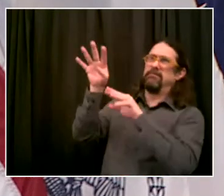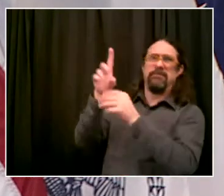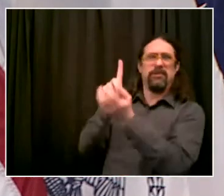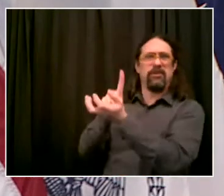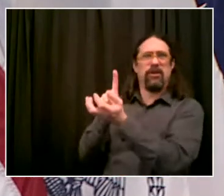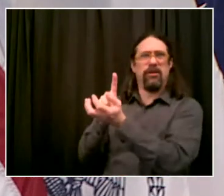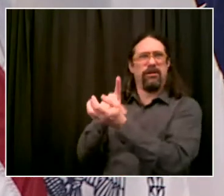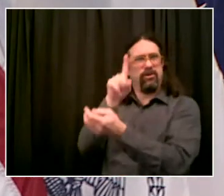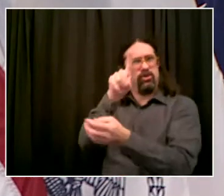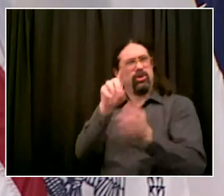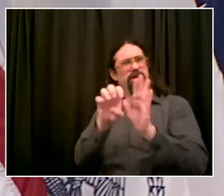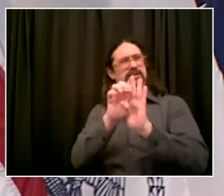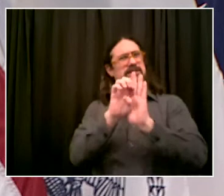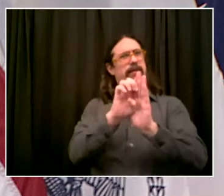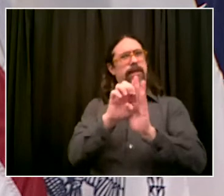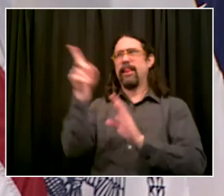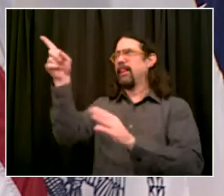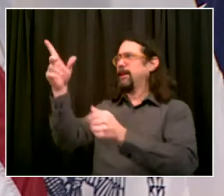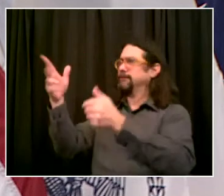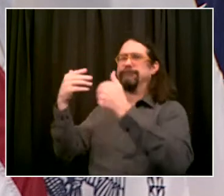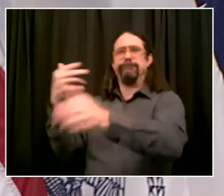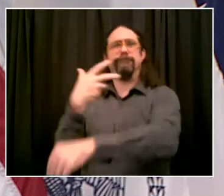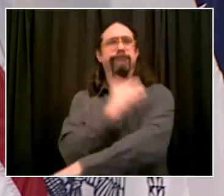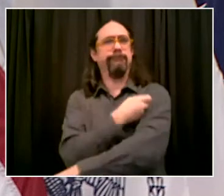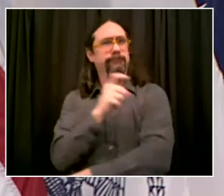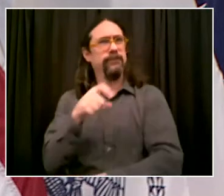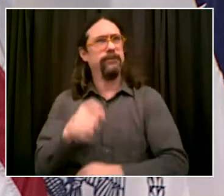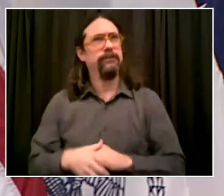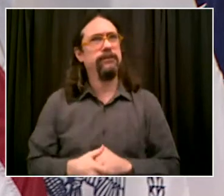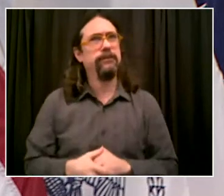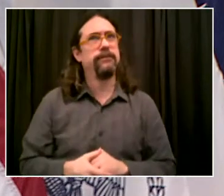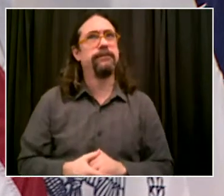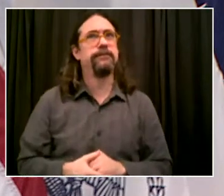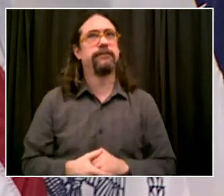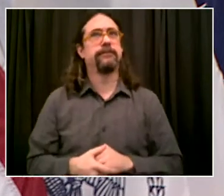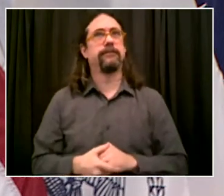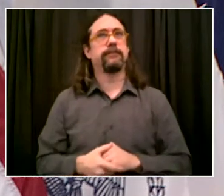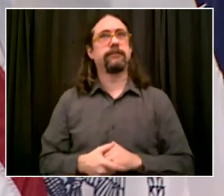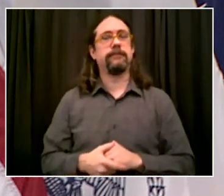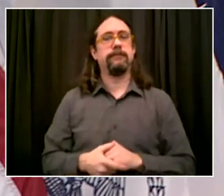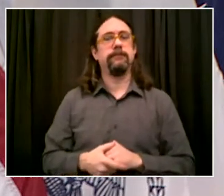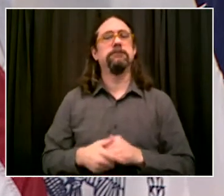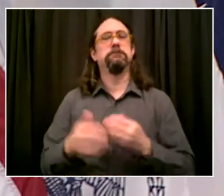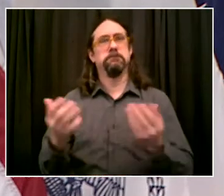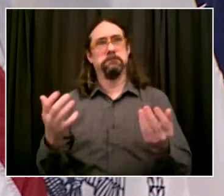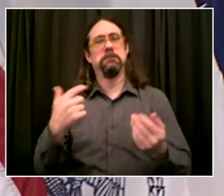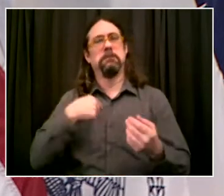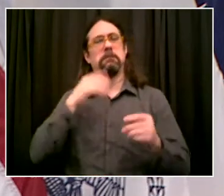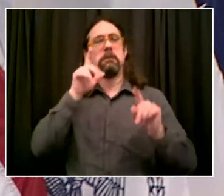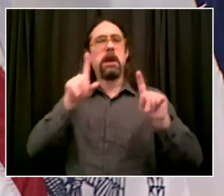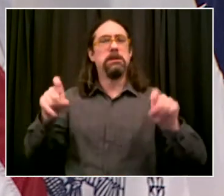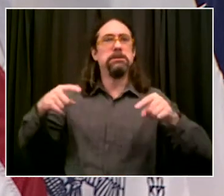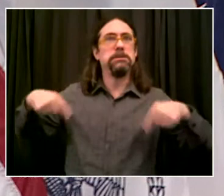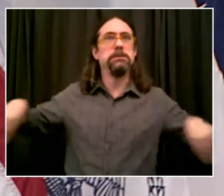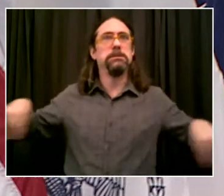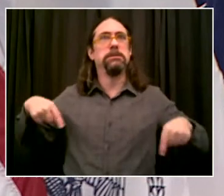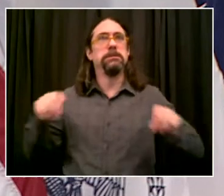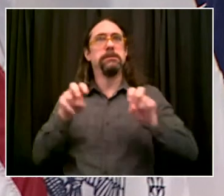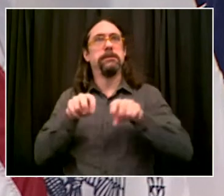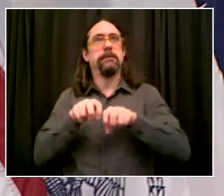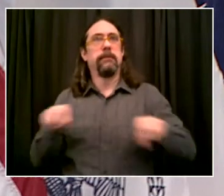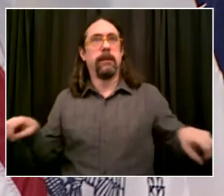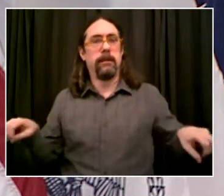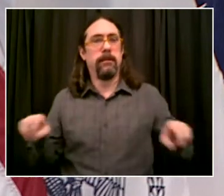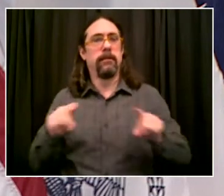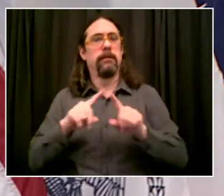me most of the leaders of the administration have been doing is, yes, you make a good point, Juan Manuel. We want to show people that we have